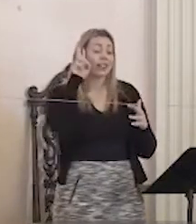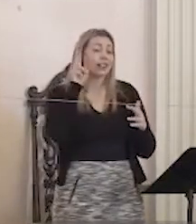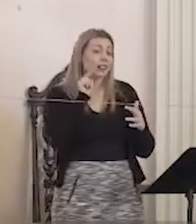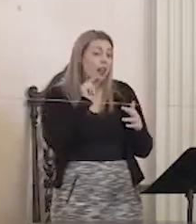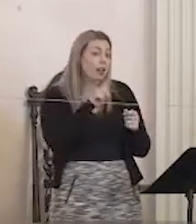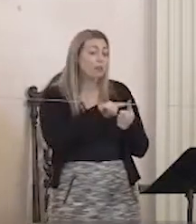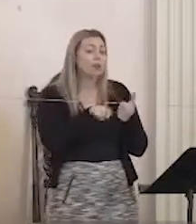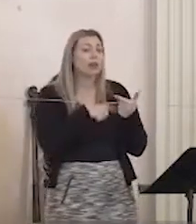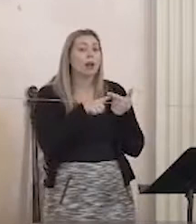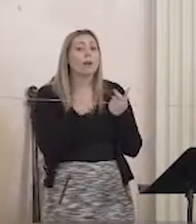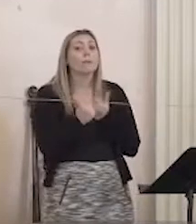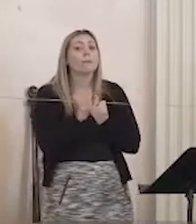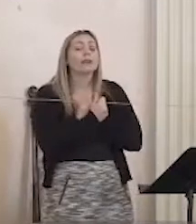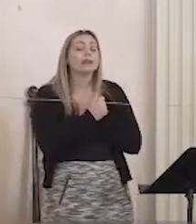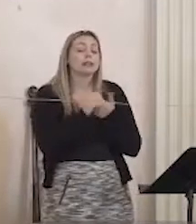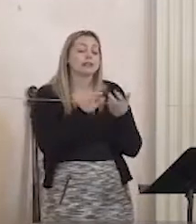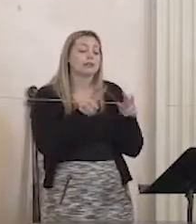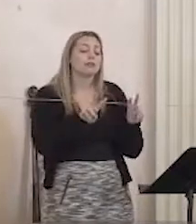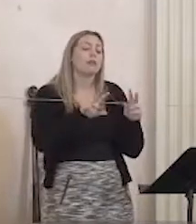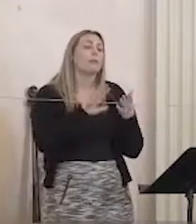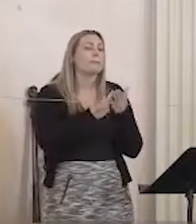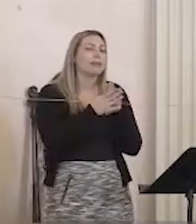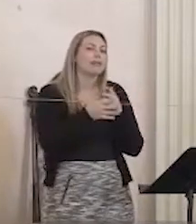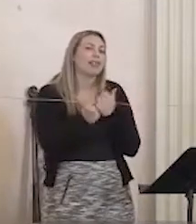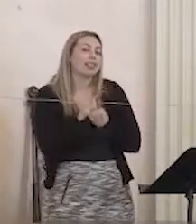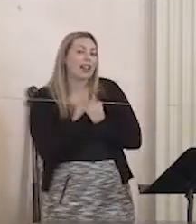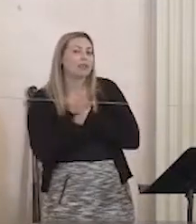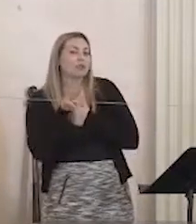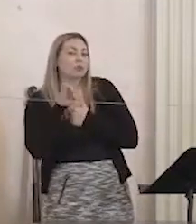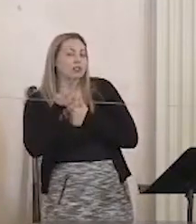it was the summer of soul in Harlem.